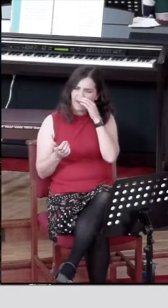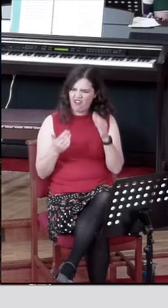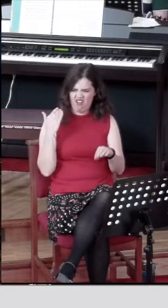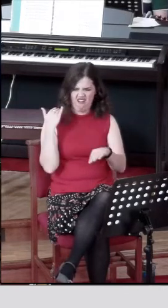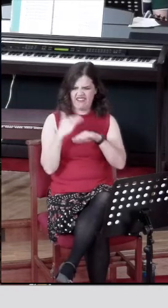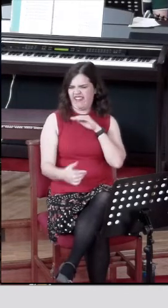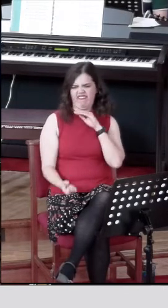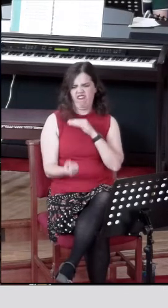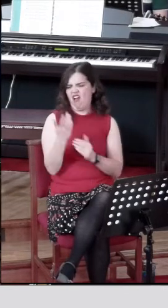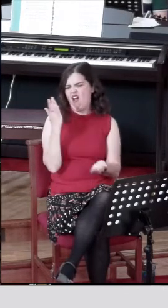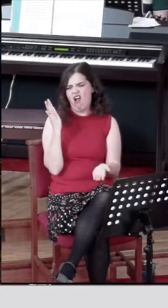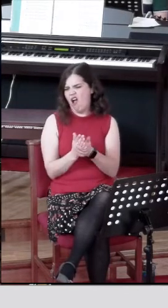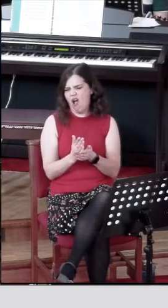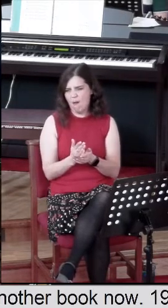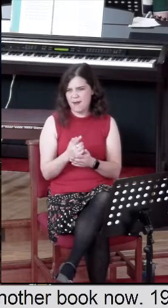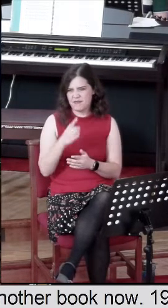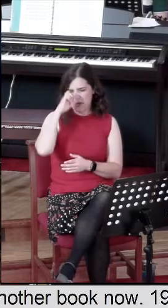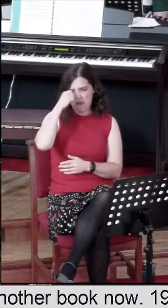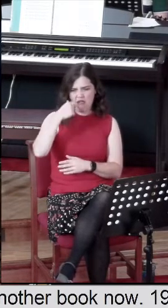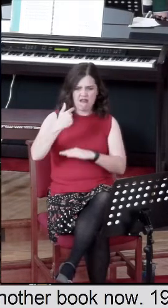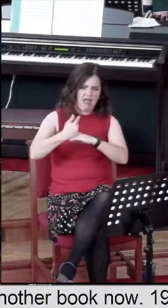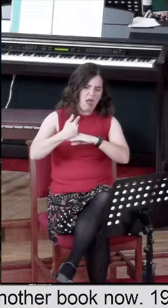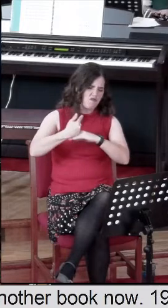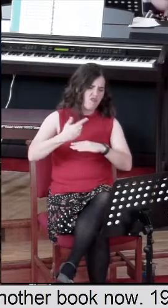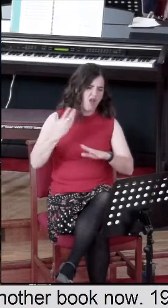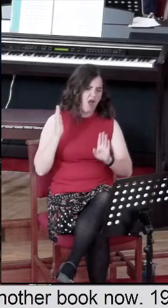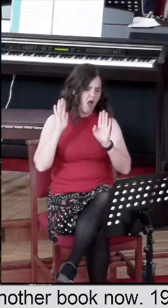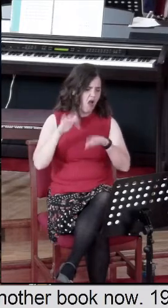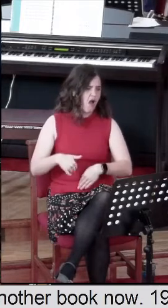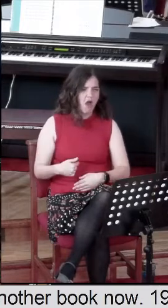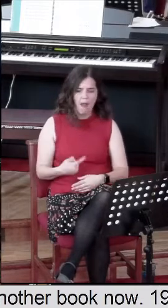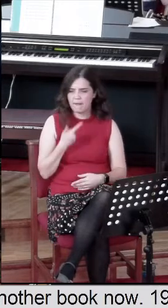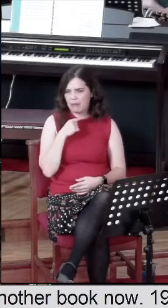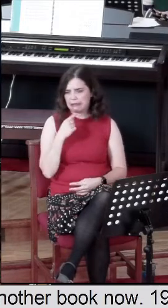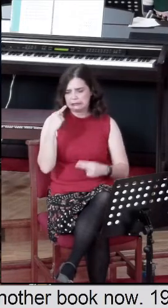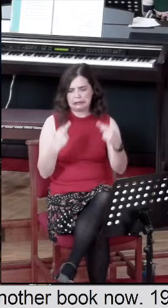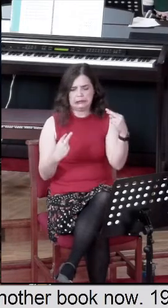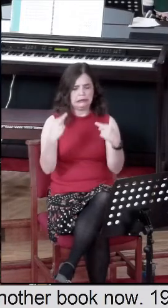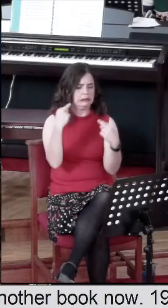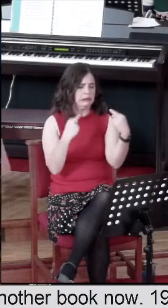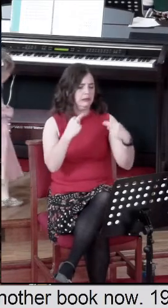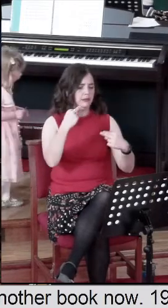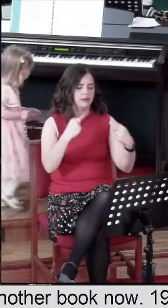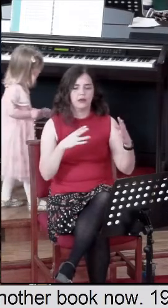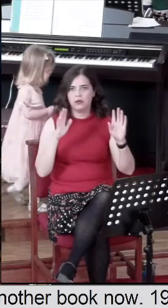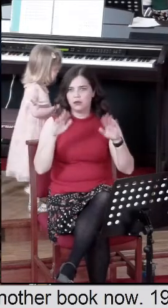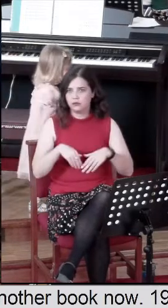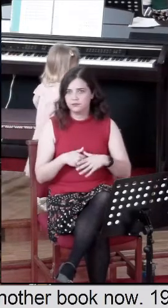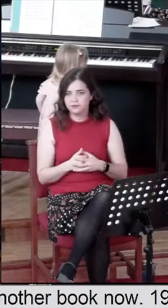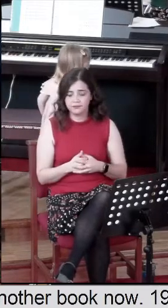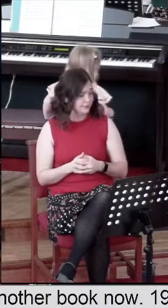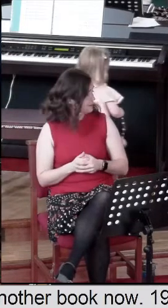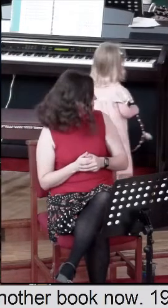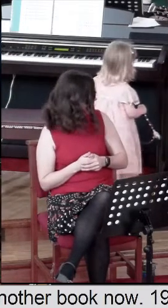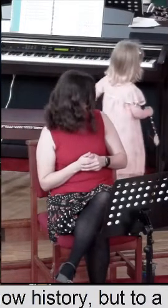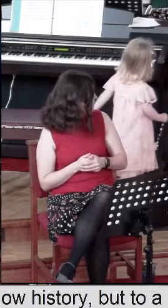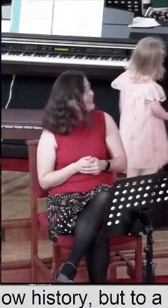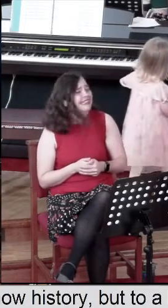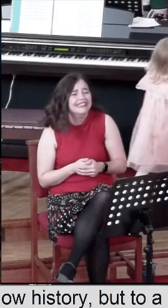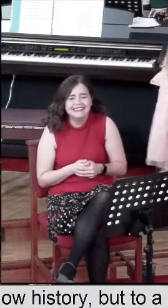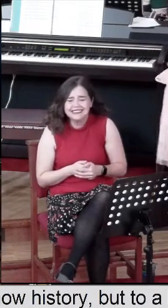that. Imagine cameras in your living room so you can't go anywhere without everybody seeing what you're doing on a camera. And yet, look